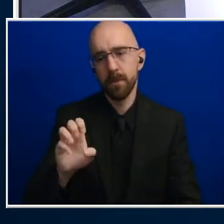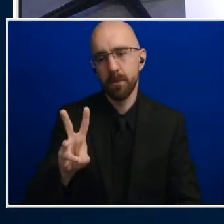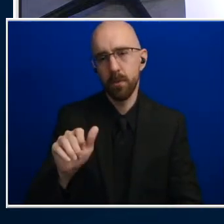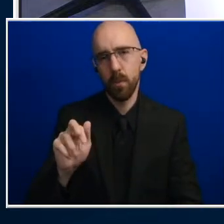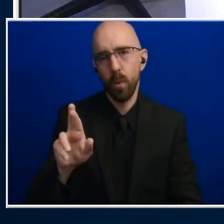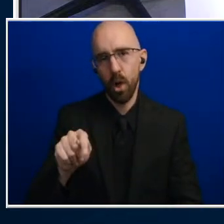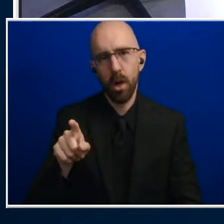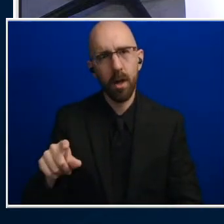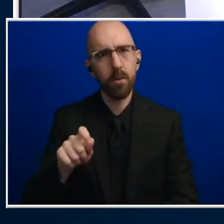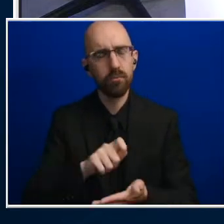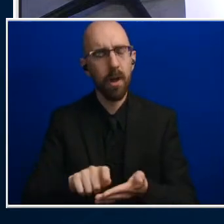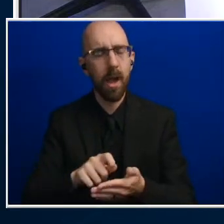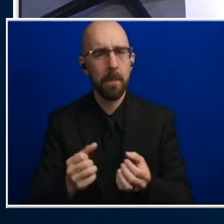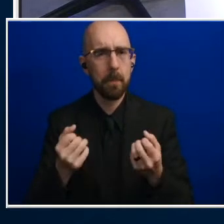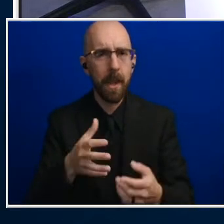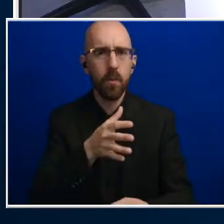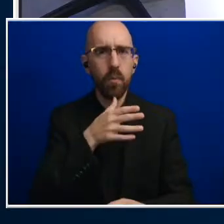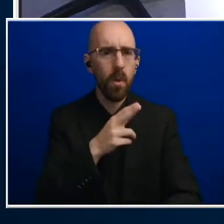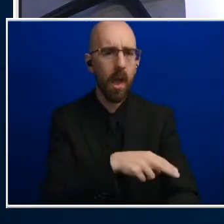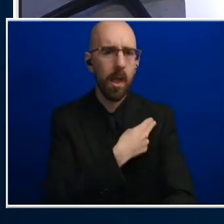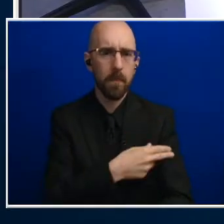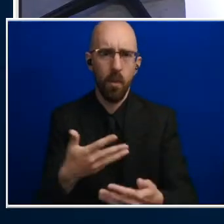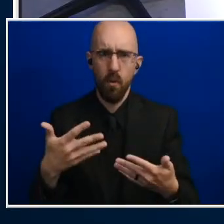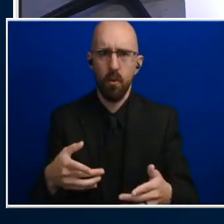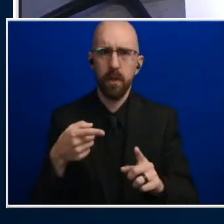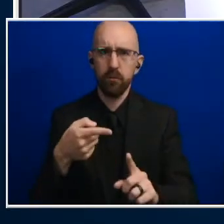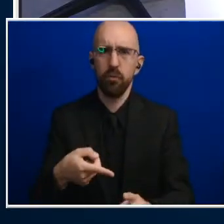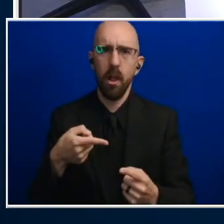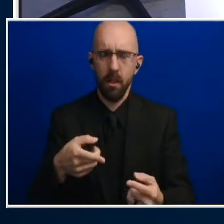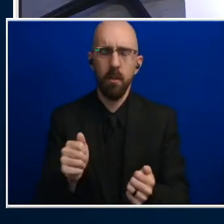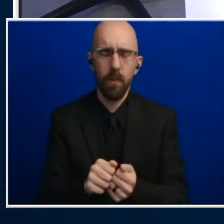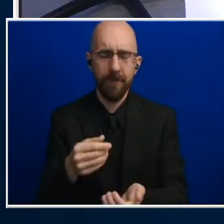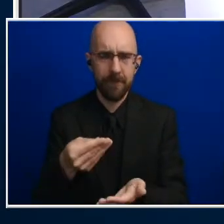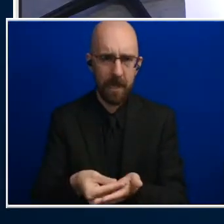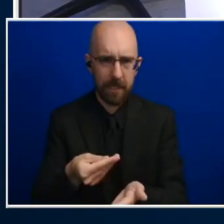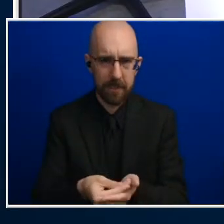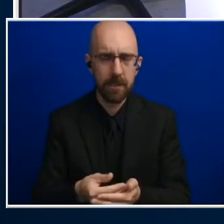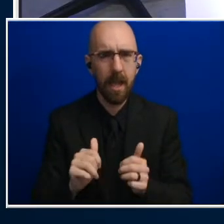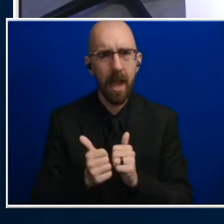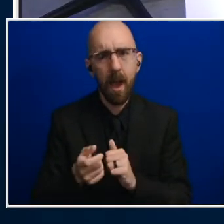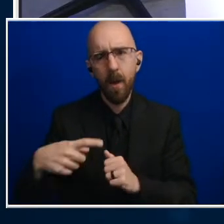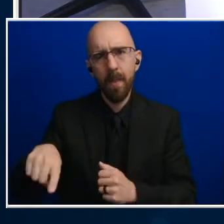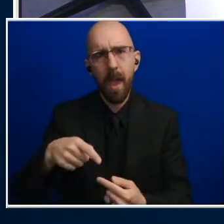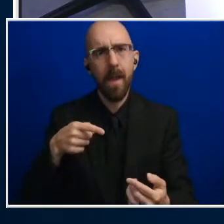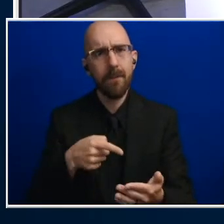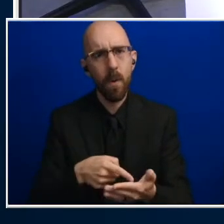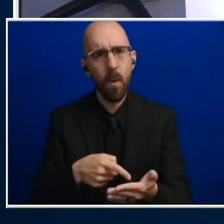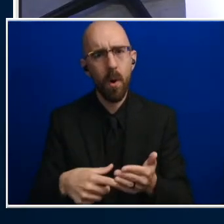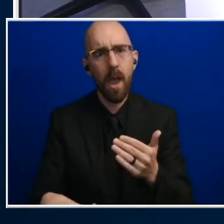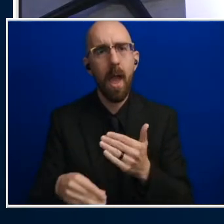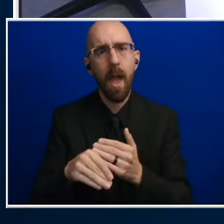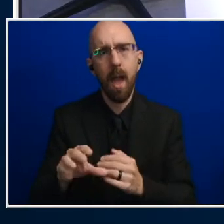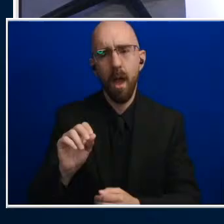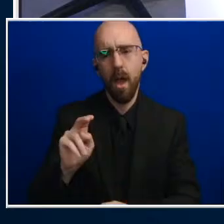rural hospitals are already struggling financially, so how can they afford to add oncology